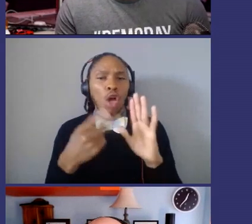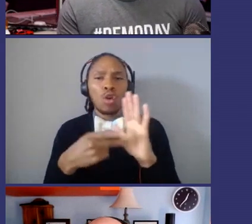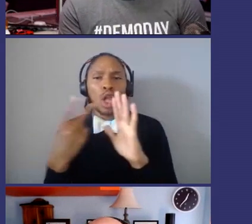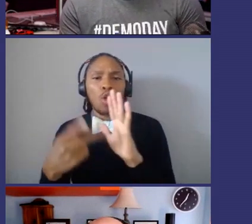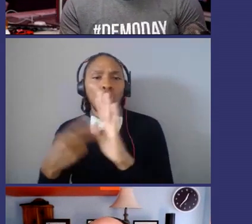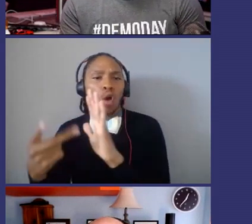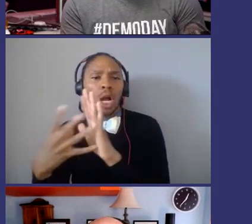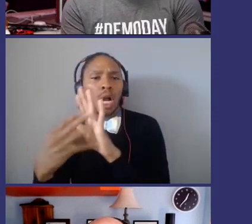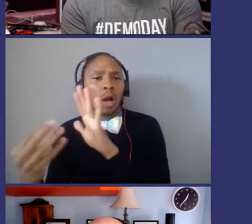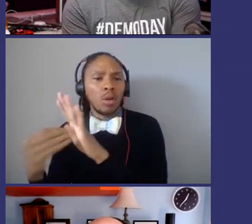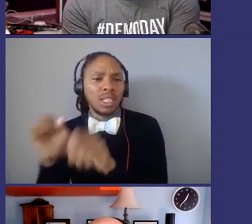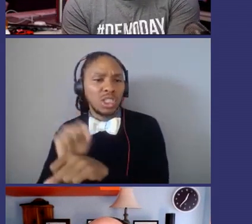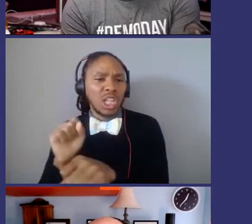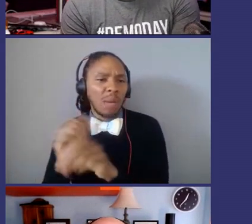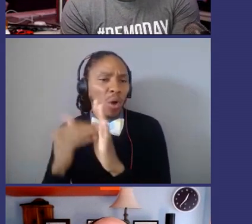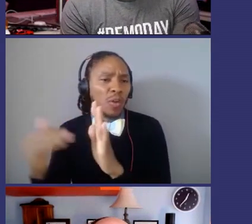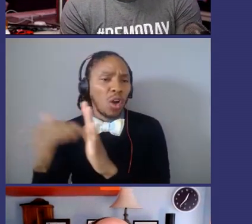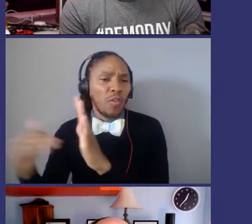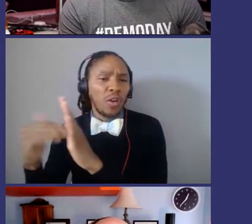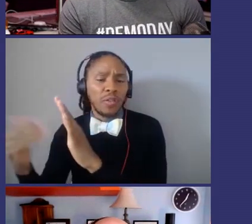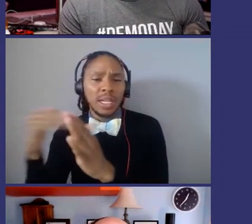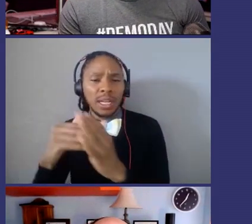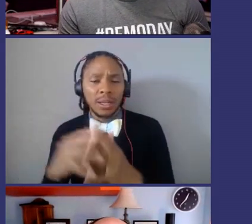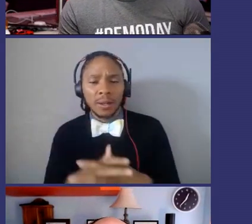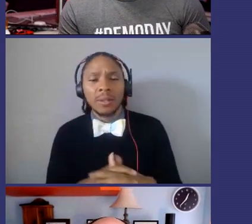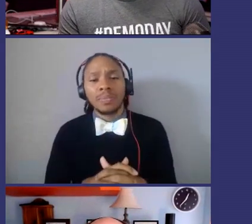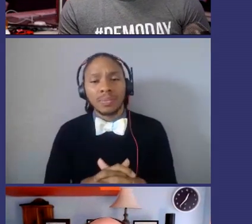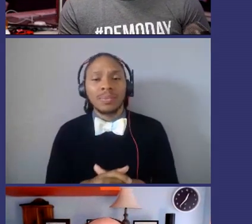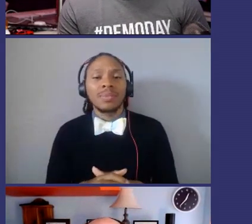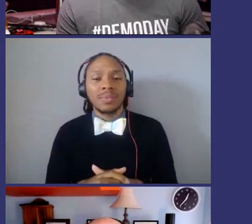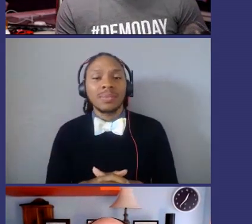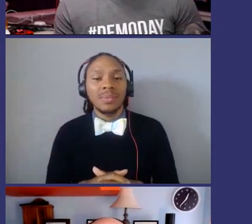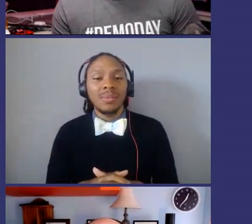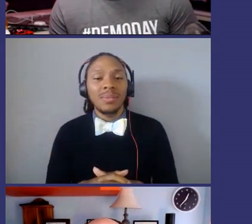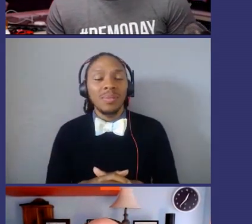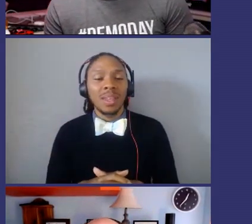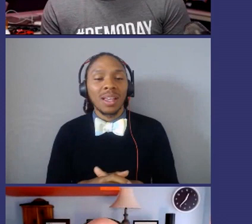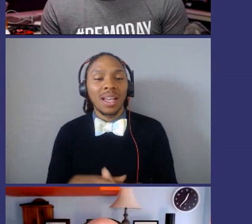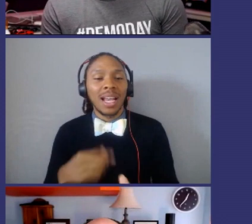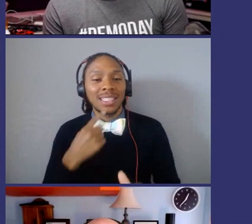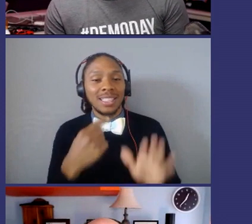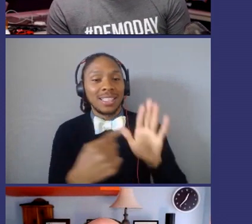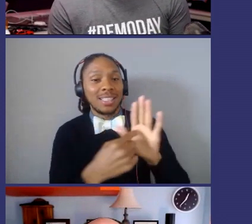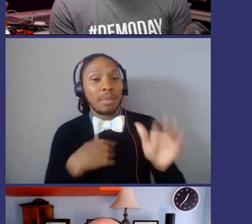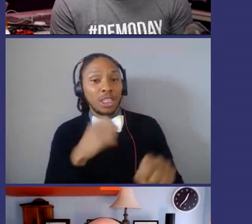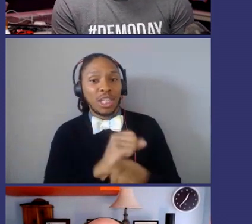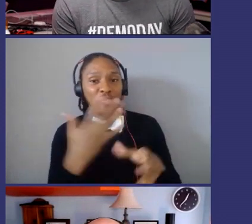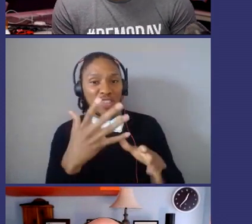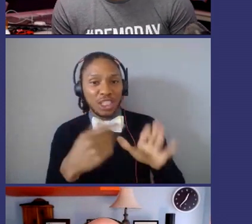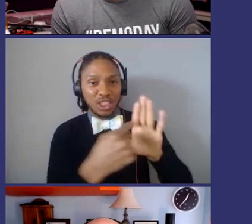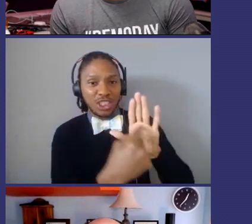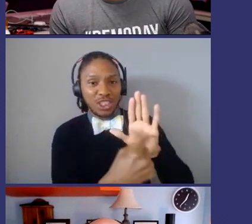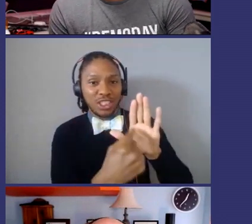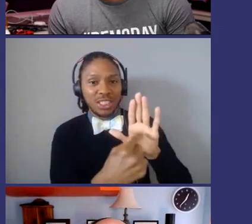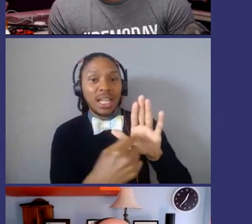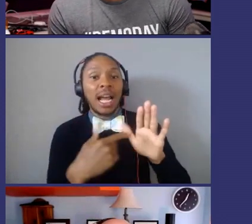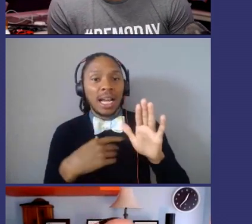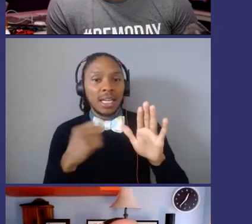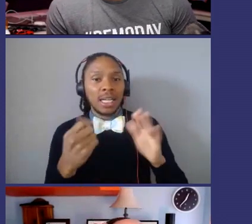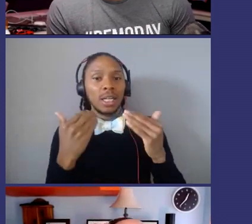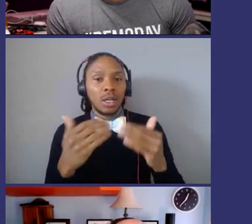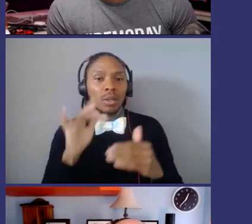and over again. And then, like I mentioned, here's my job that finished, and I can even go in here. I